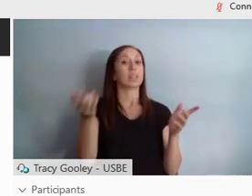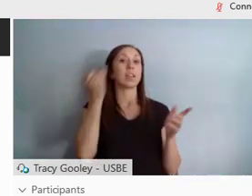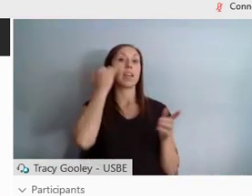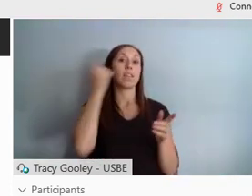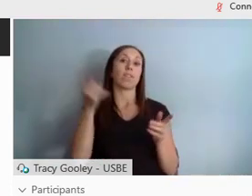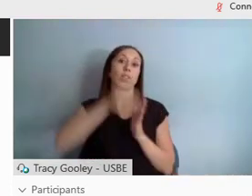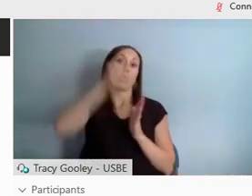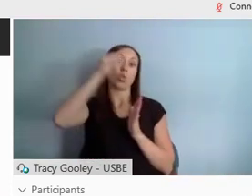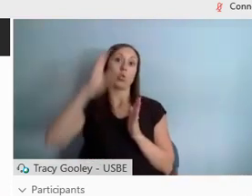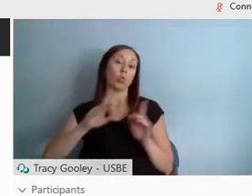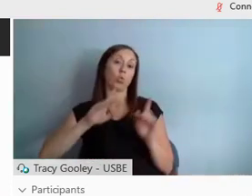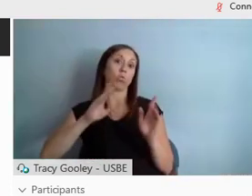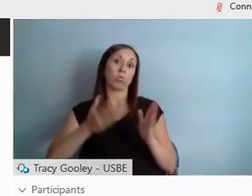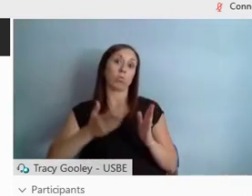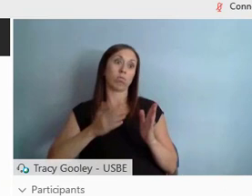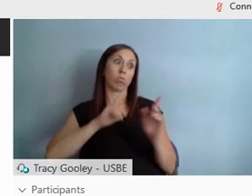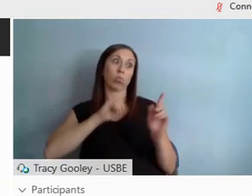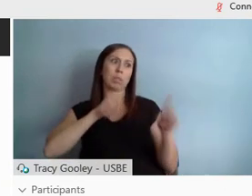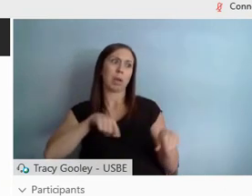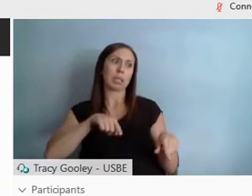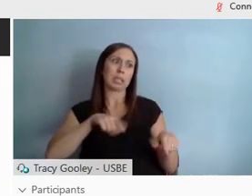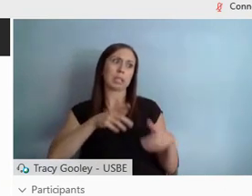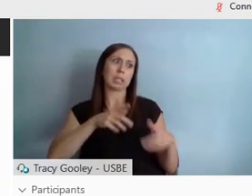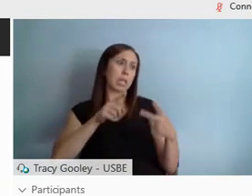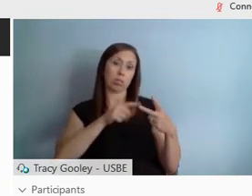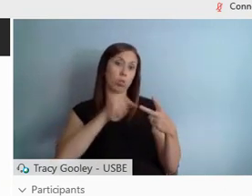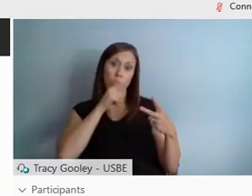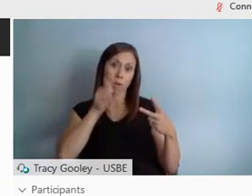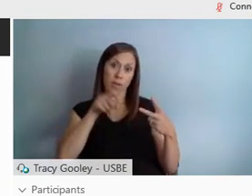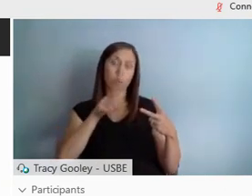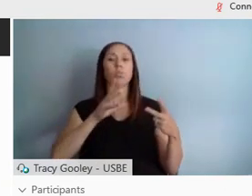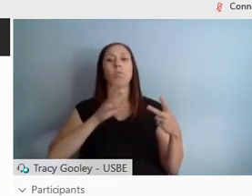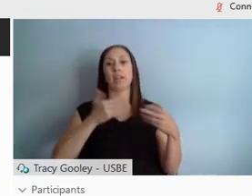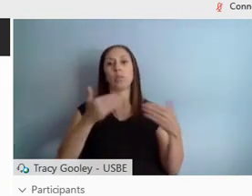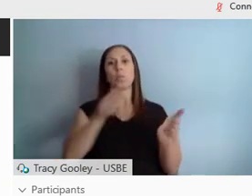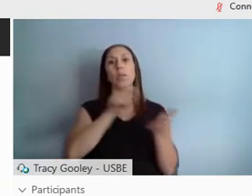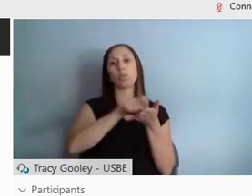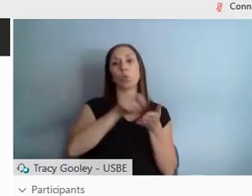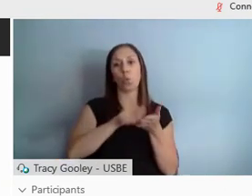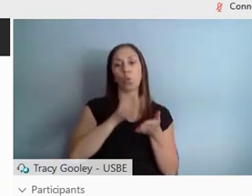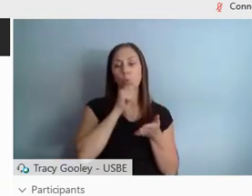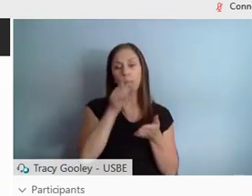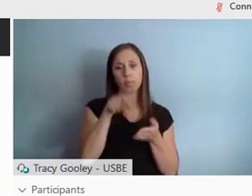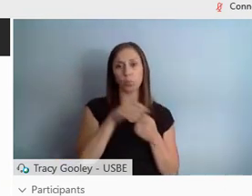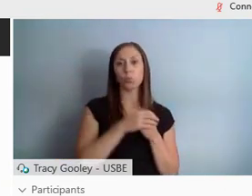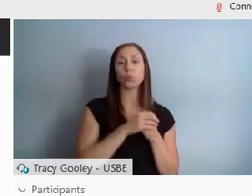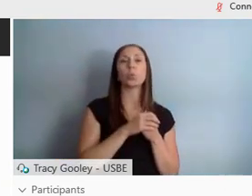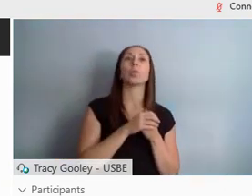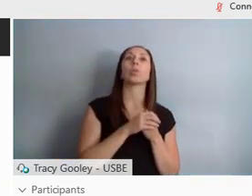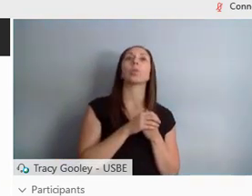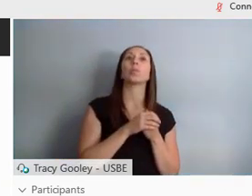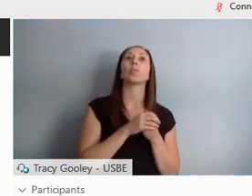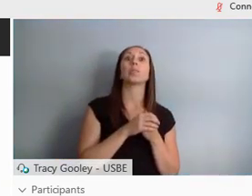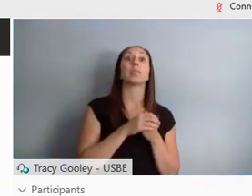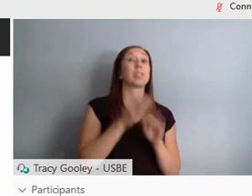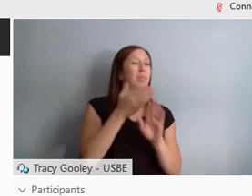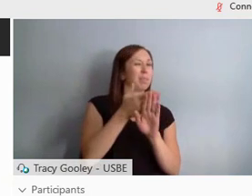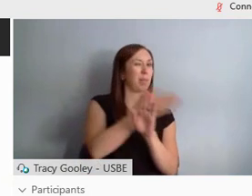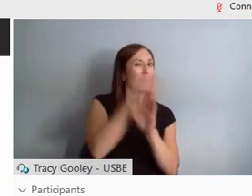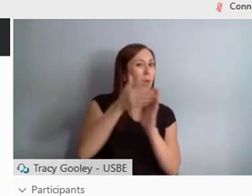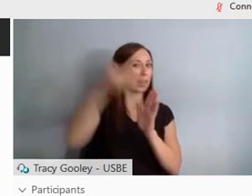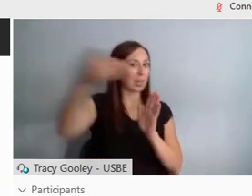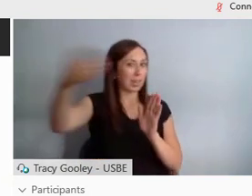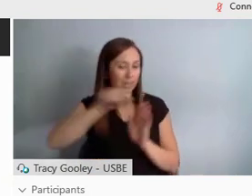a response that doesn't make it necessary to read the second part. Now, before you move on to the